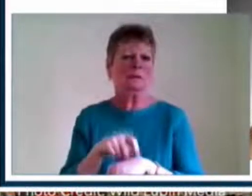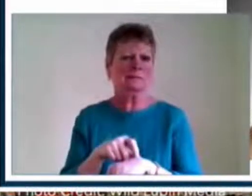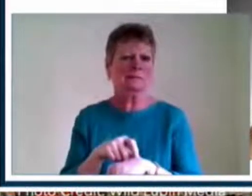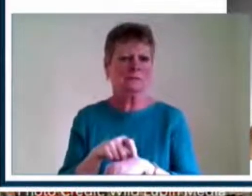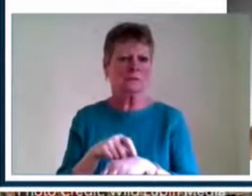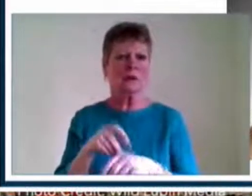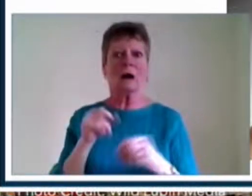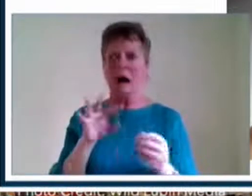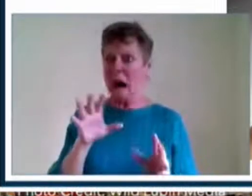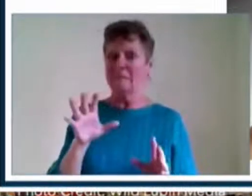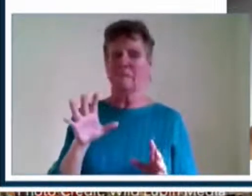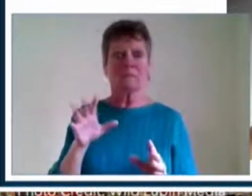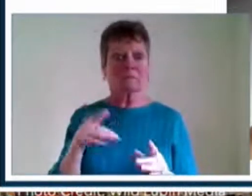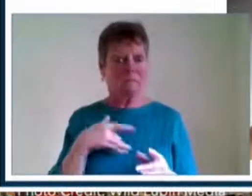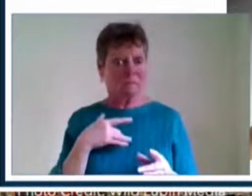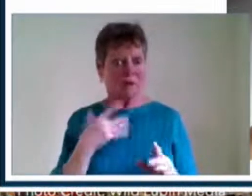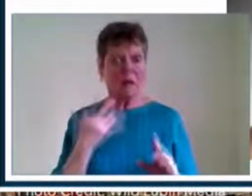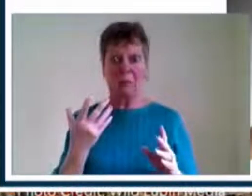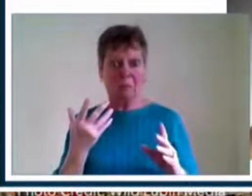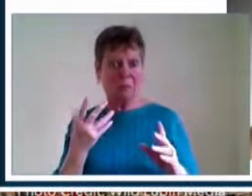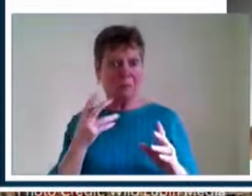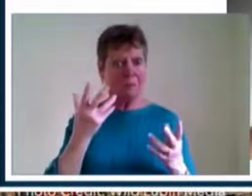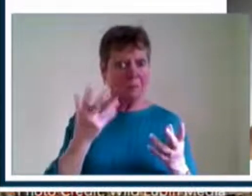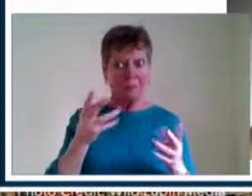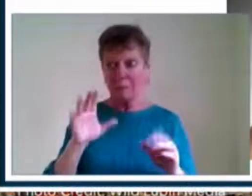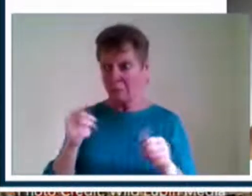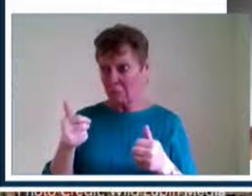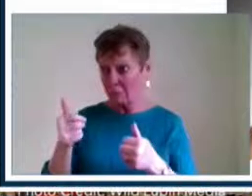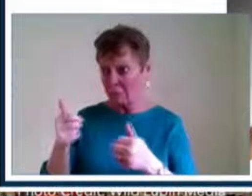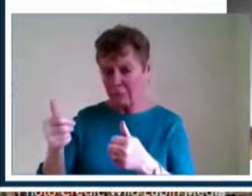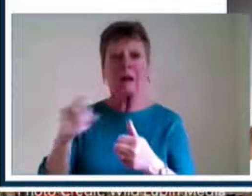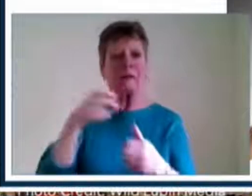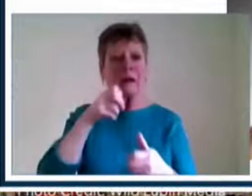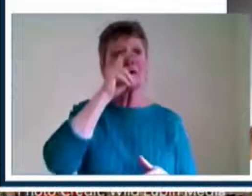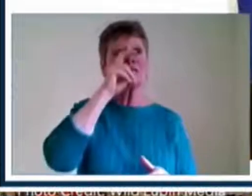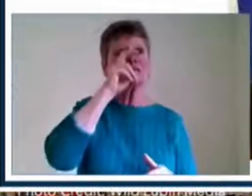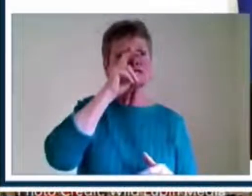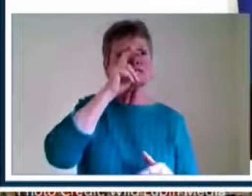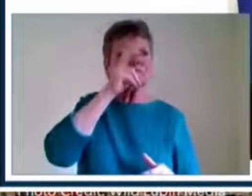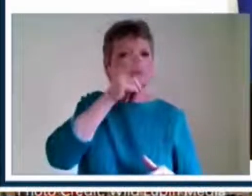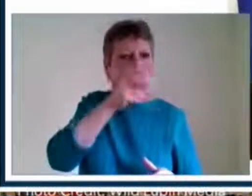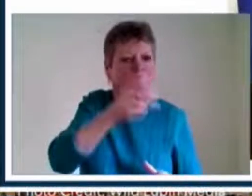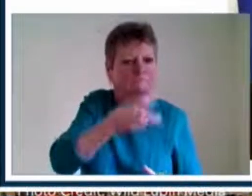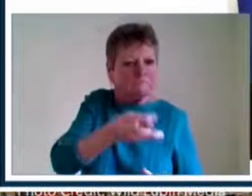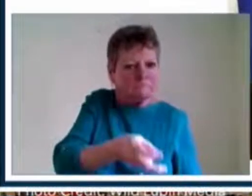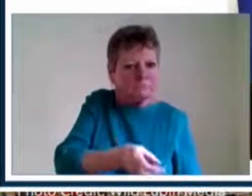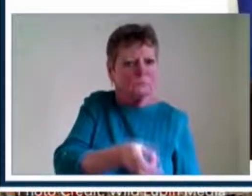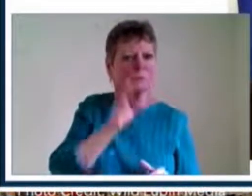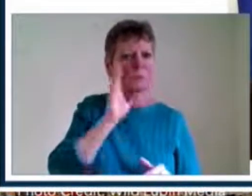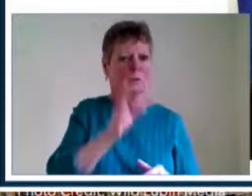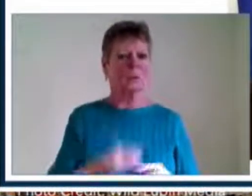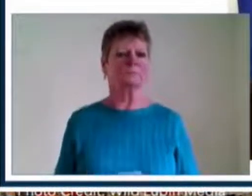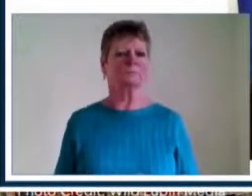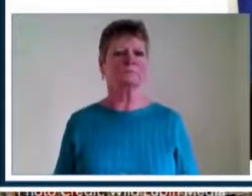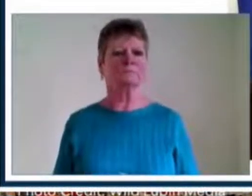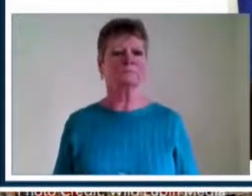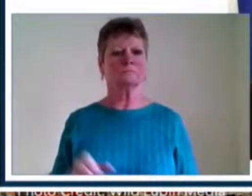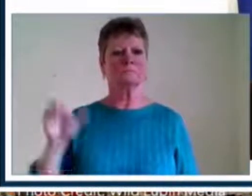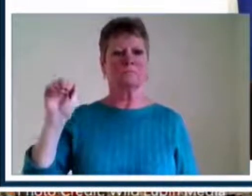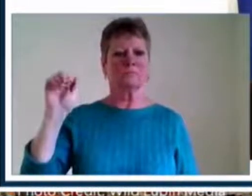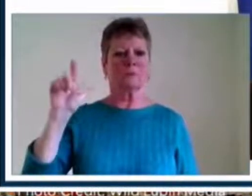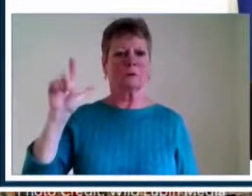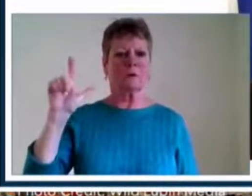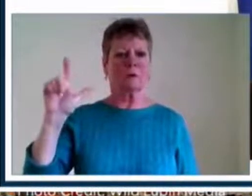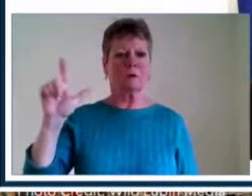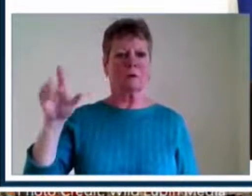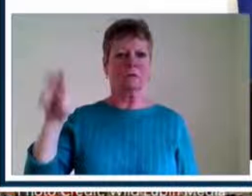can safely start to lift restrictions. Moving along, we'll go to Paul Bacon with allnovascotia.com. Go ahead,